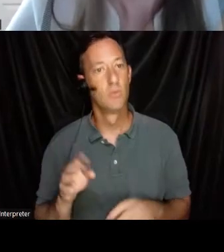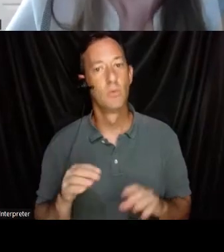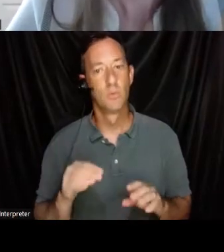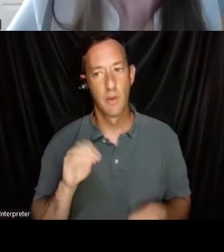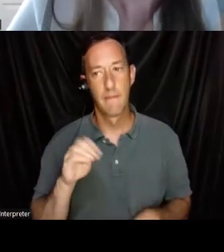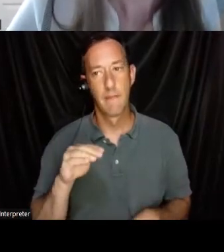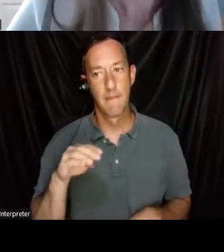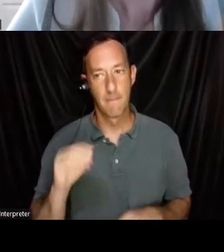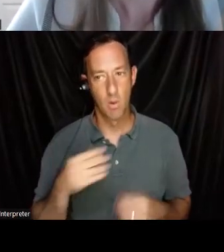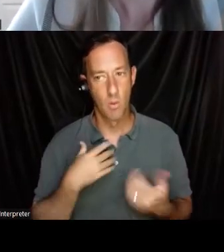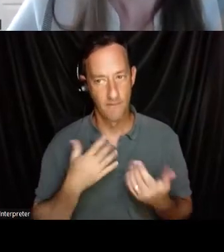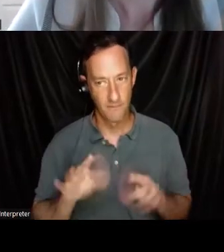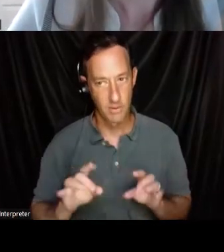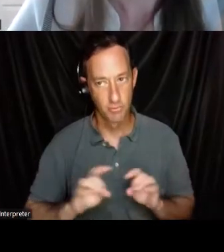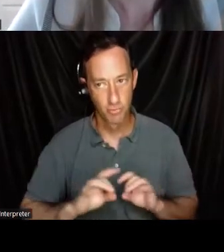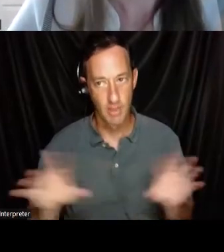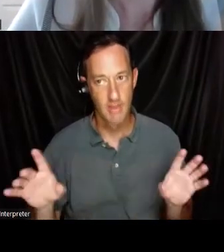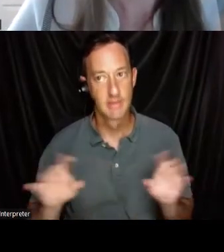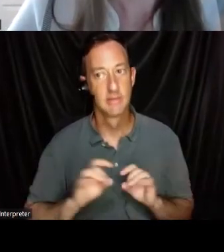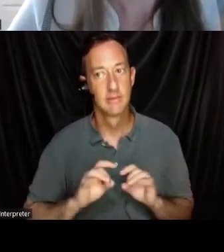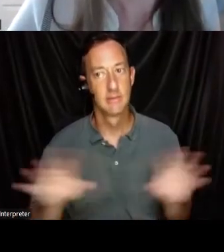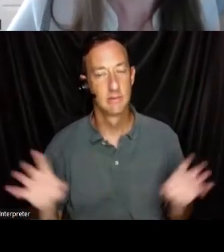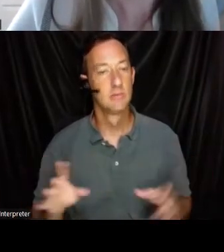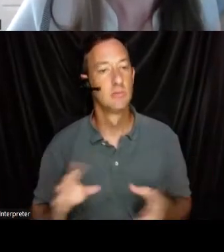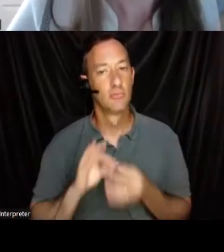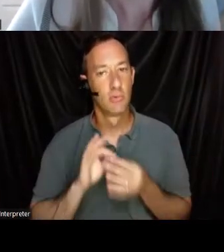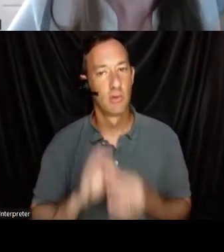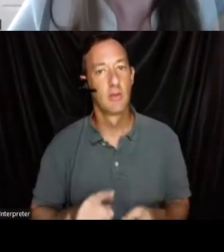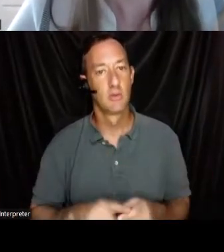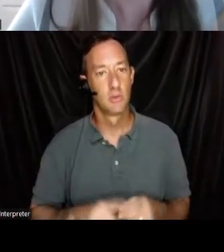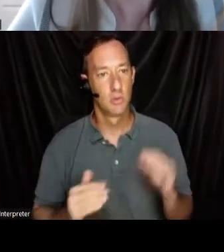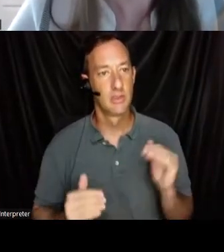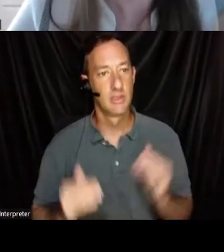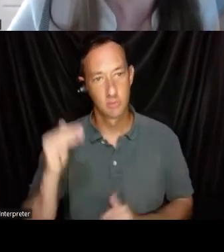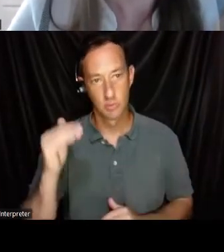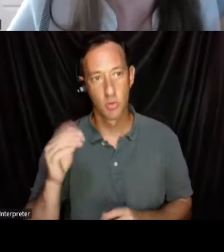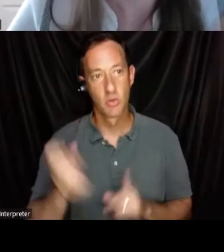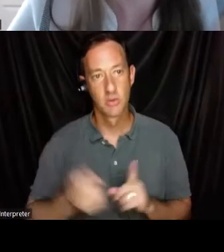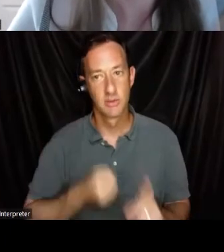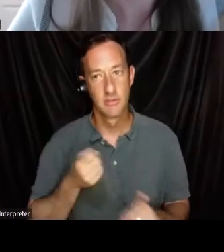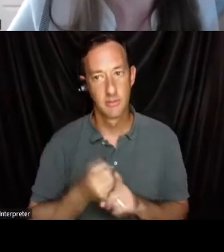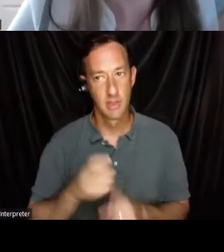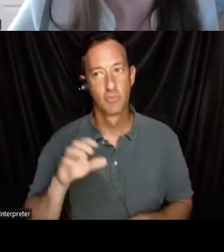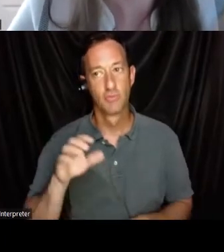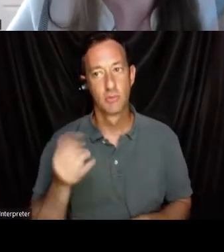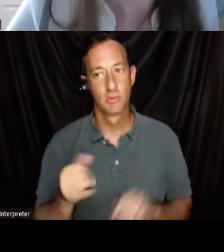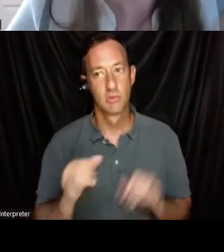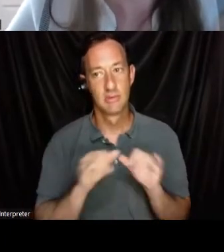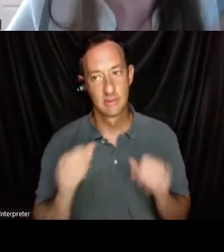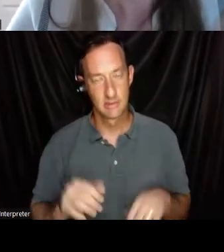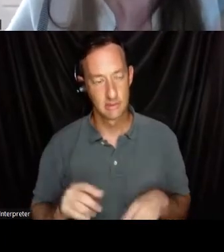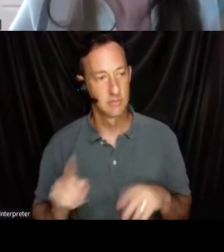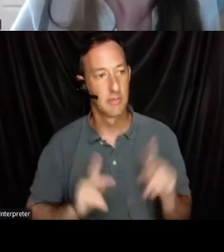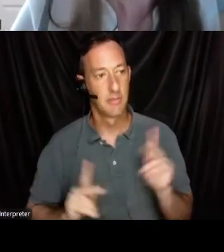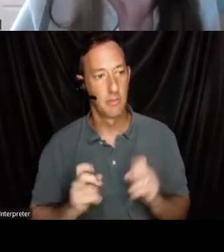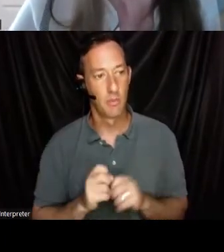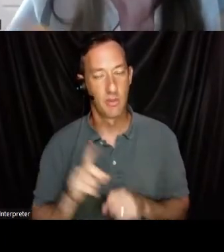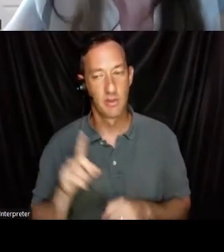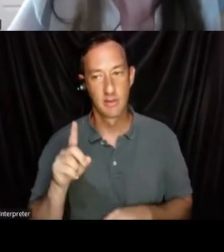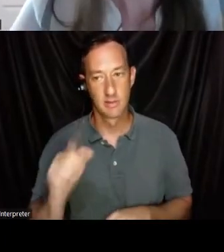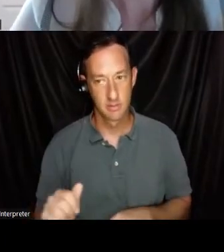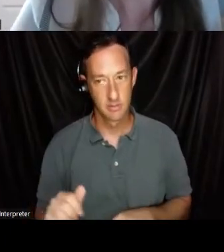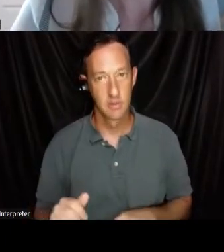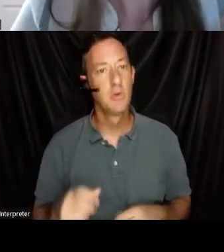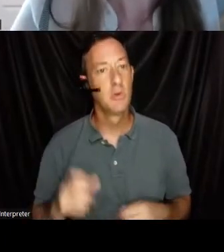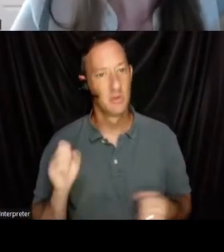released related to the disproportionate impact that the criminal justice system has on people with disabilities. And you